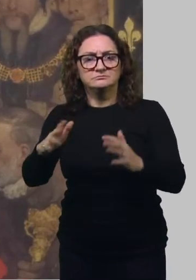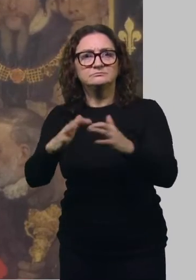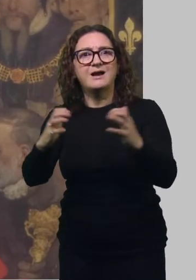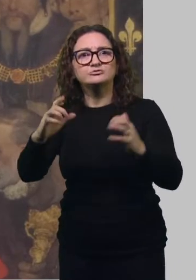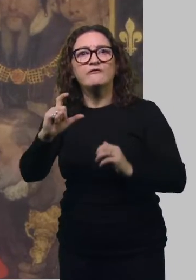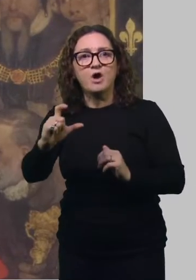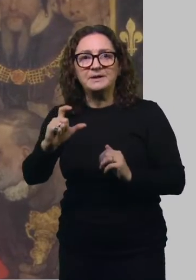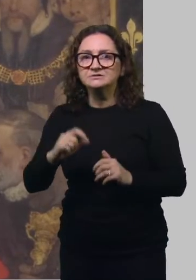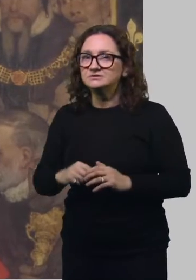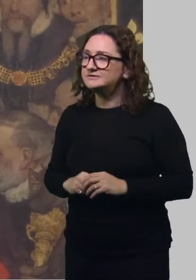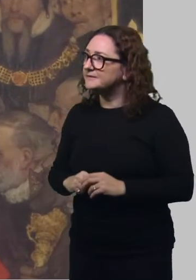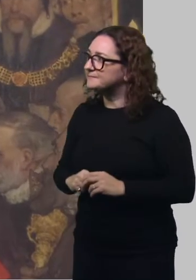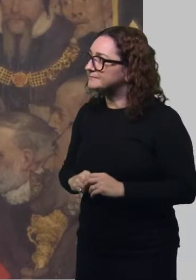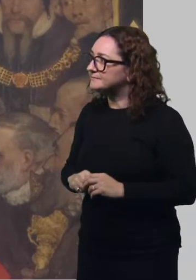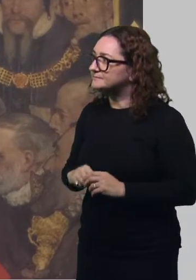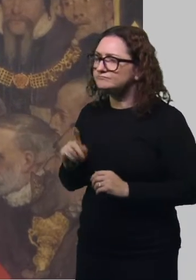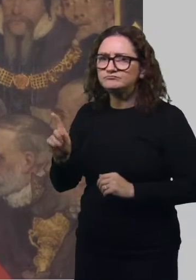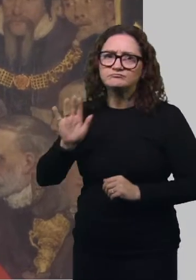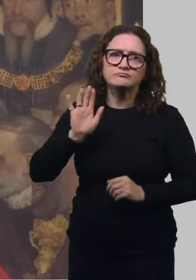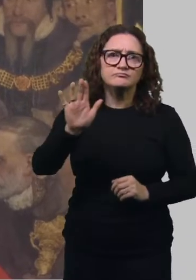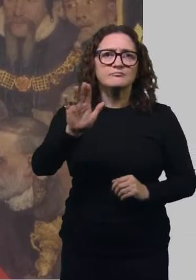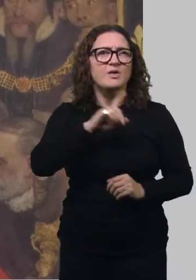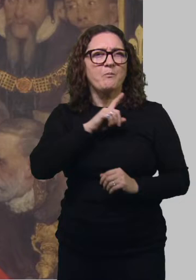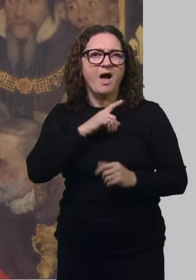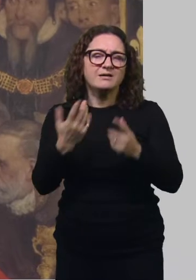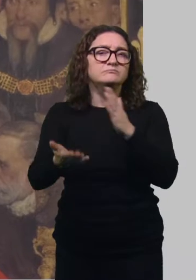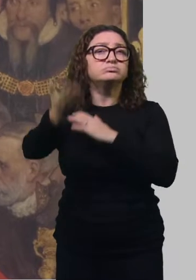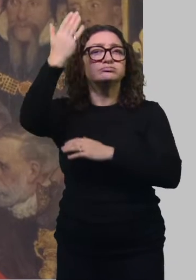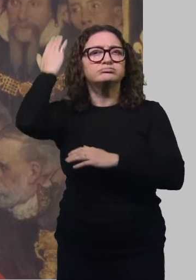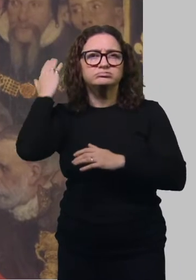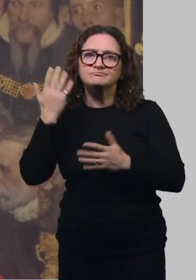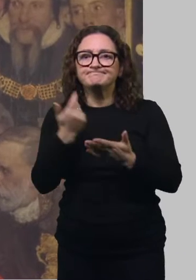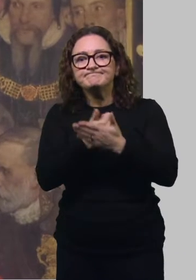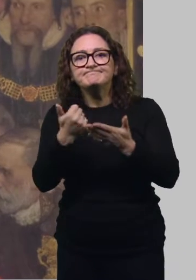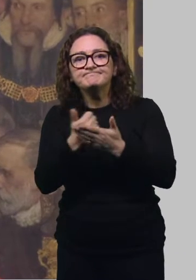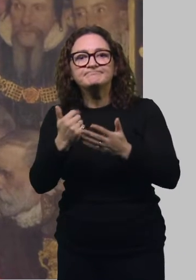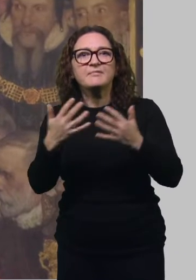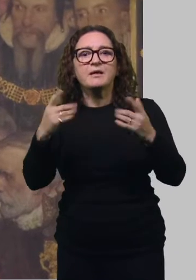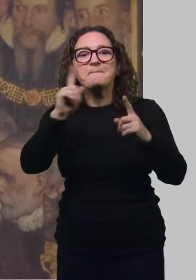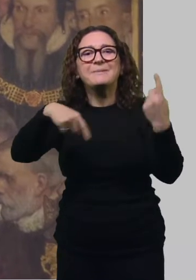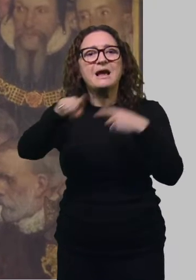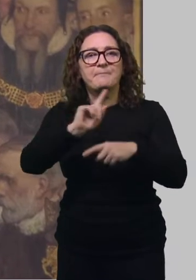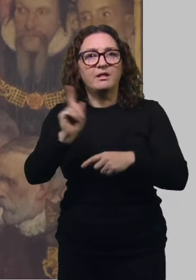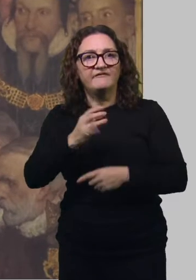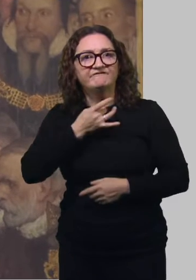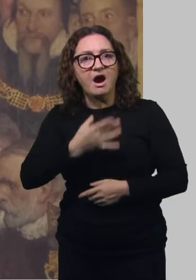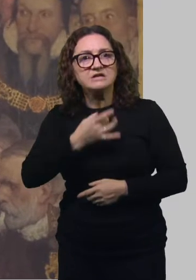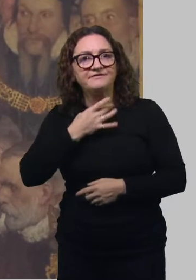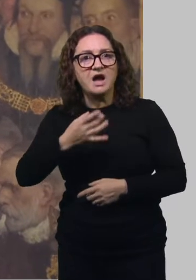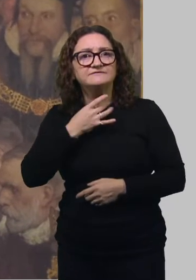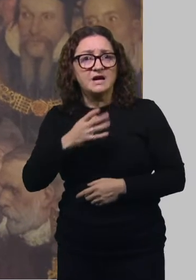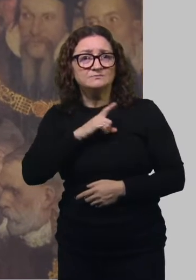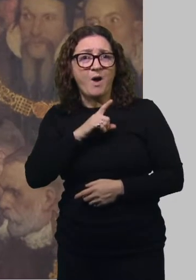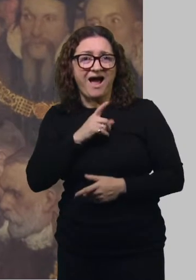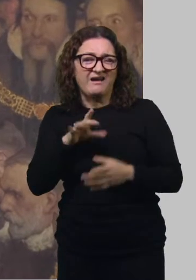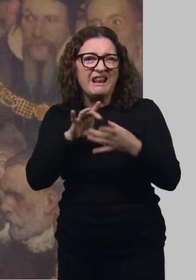to the House of Commons. Public fasting was a regular occurrence in medieval times as part of religious worship. Typically,